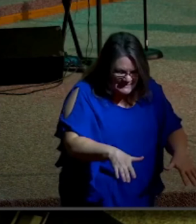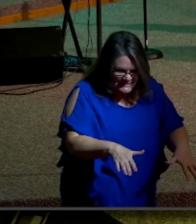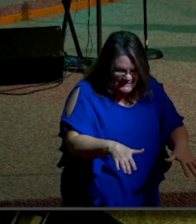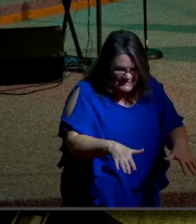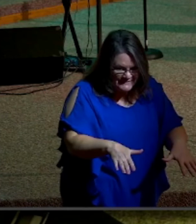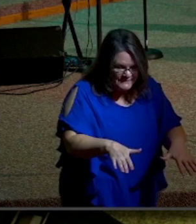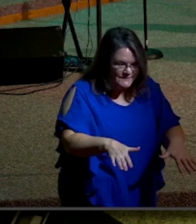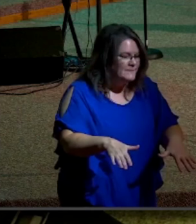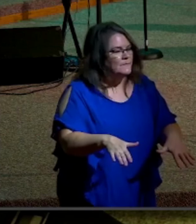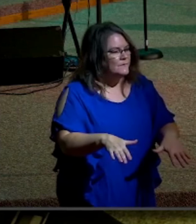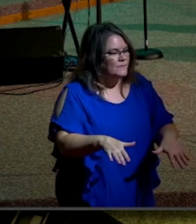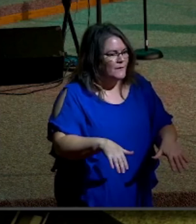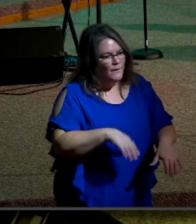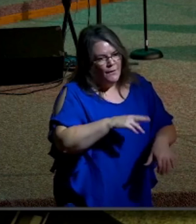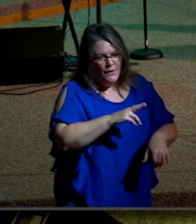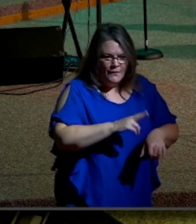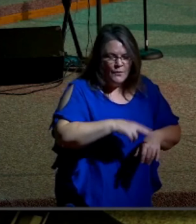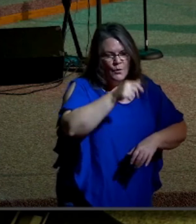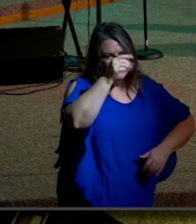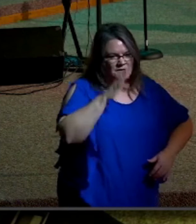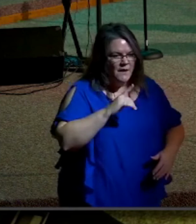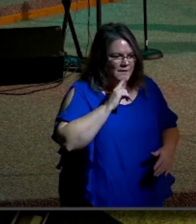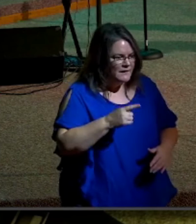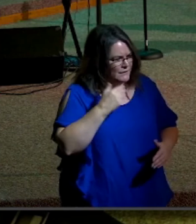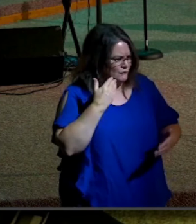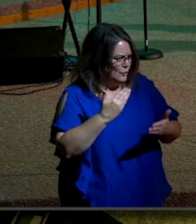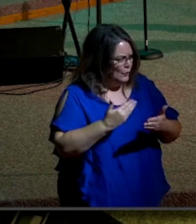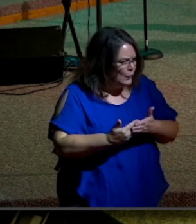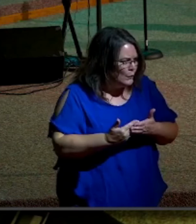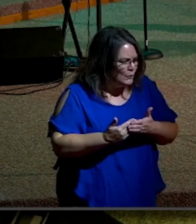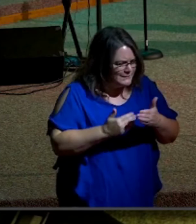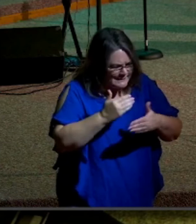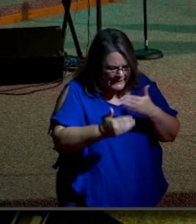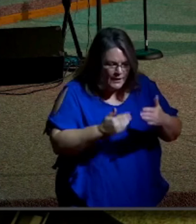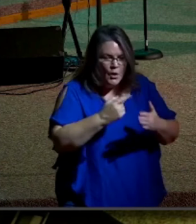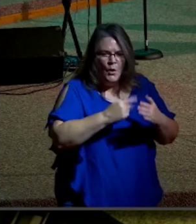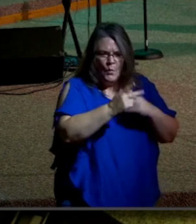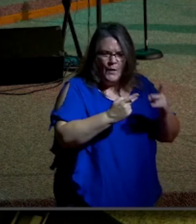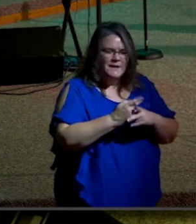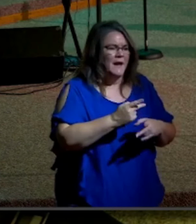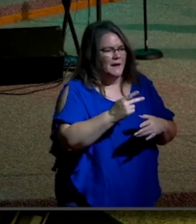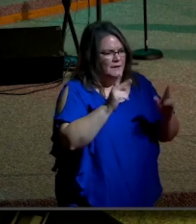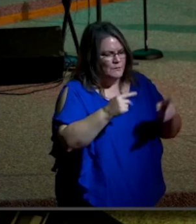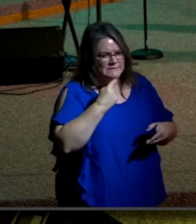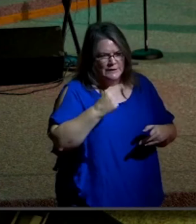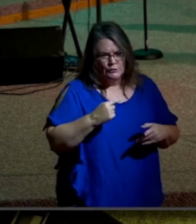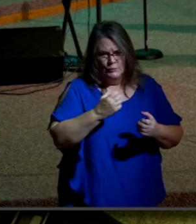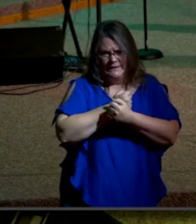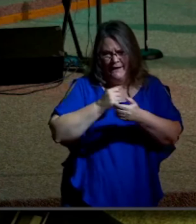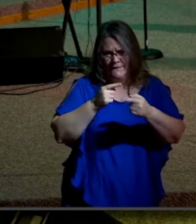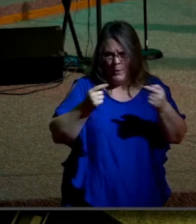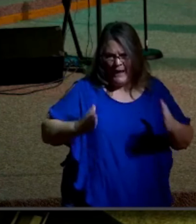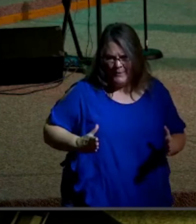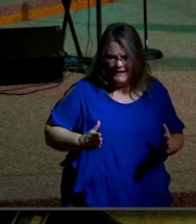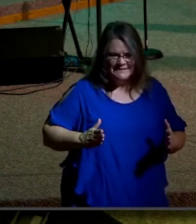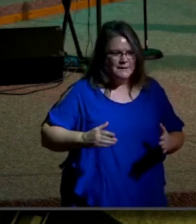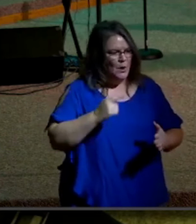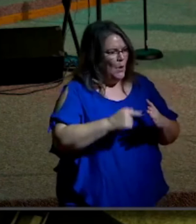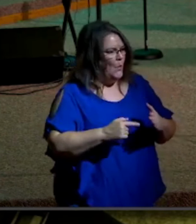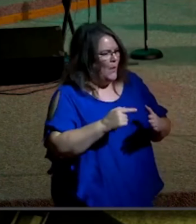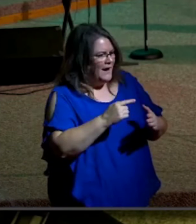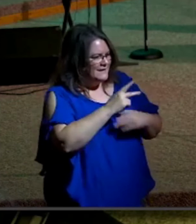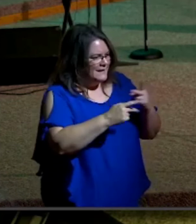Of course, God is generous. I mean, what kind of person tells you to love your enemies? What kind of person